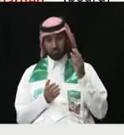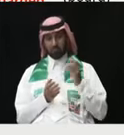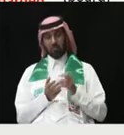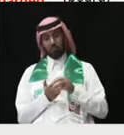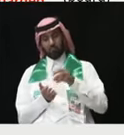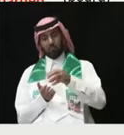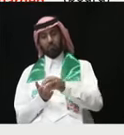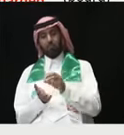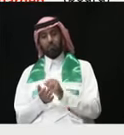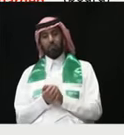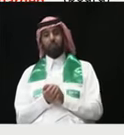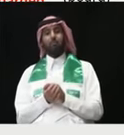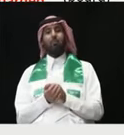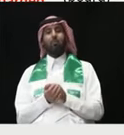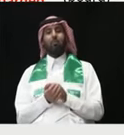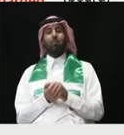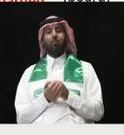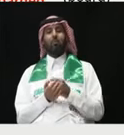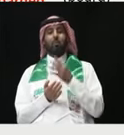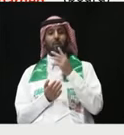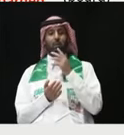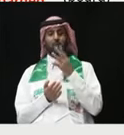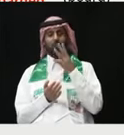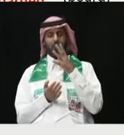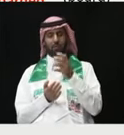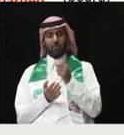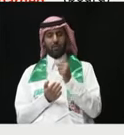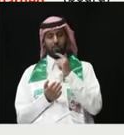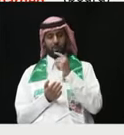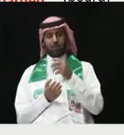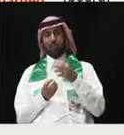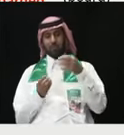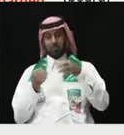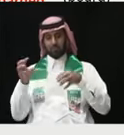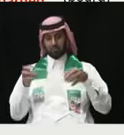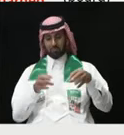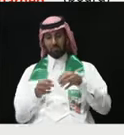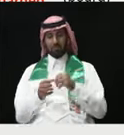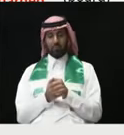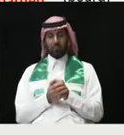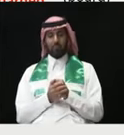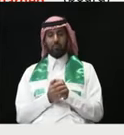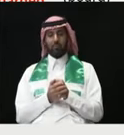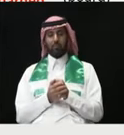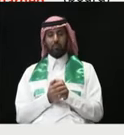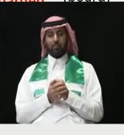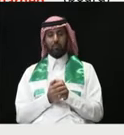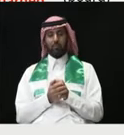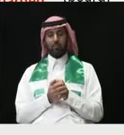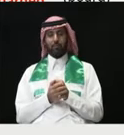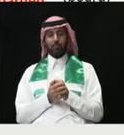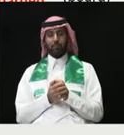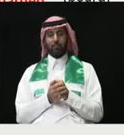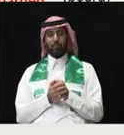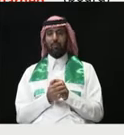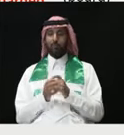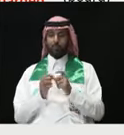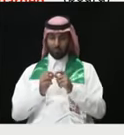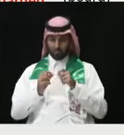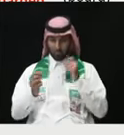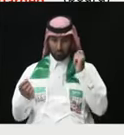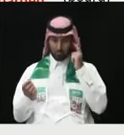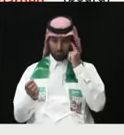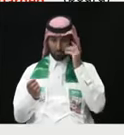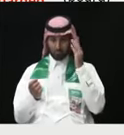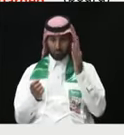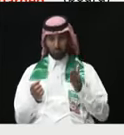with 1,500 other passengers. Okay? As the long steam